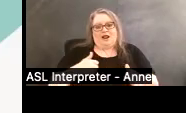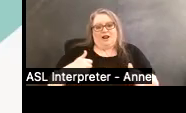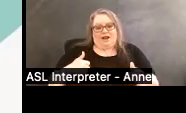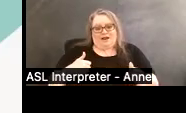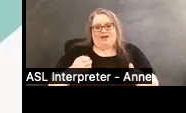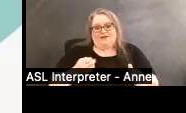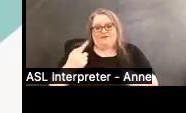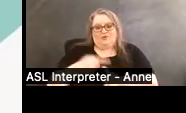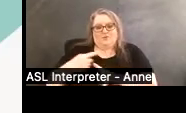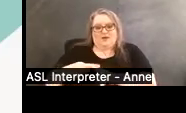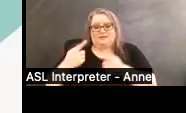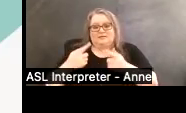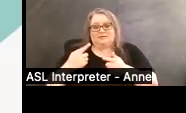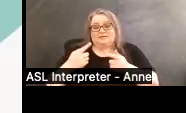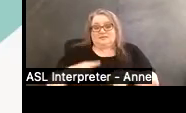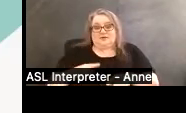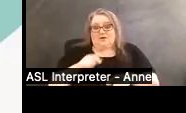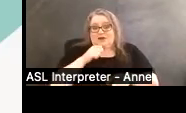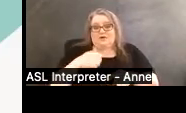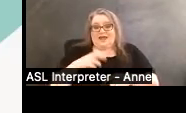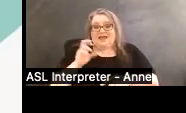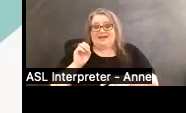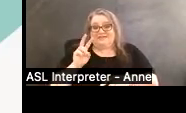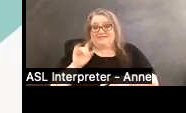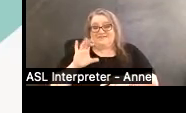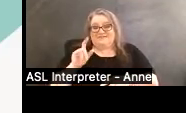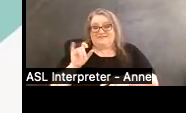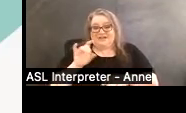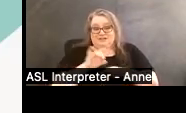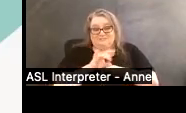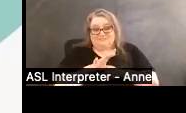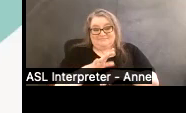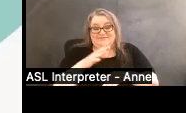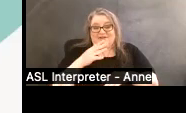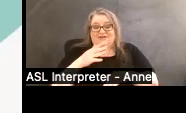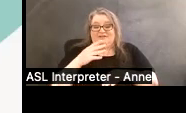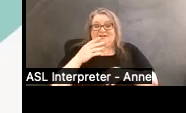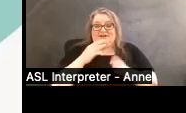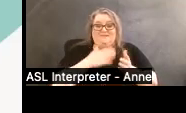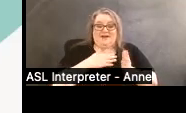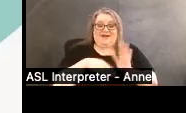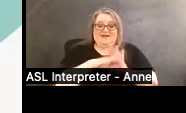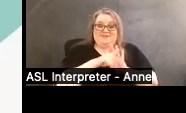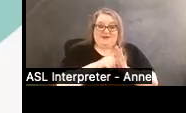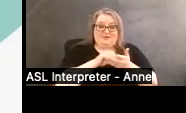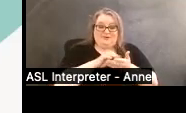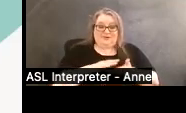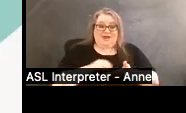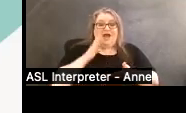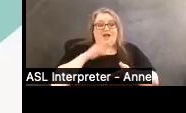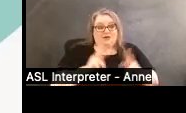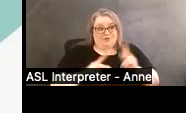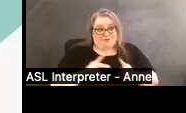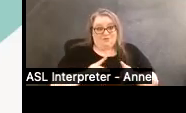so I don't have an eviction on my record. I know people who have been evicted and it only makes it harder to find a